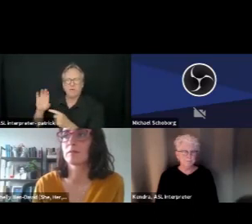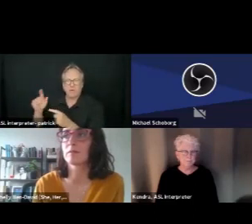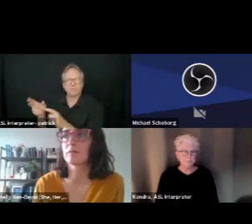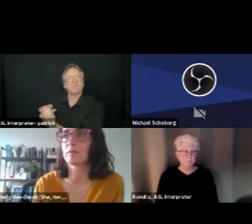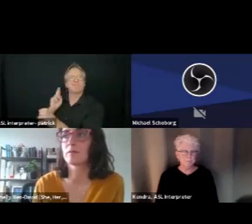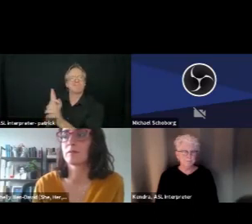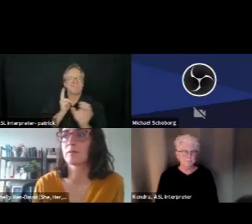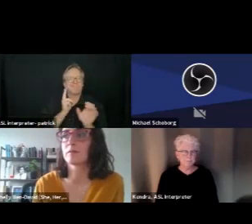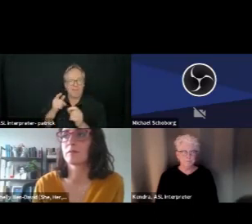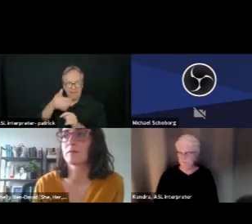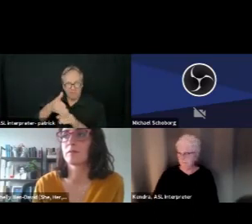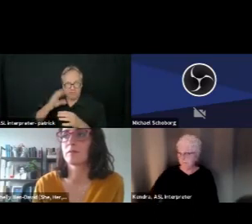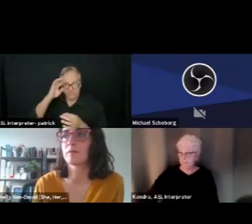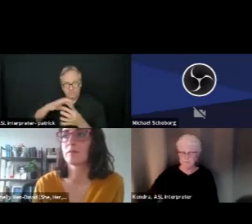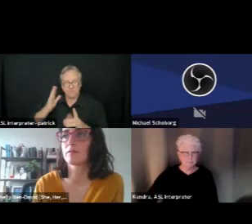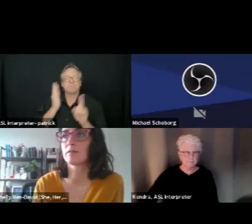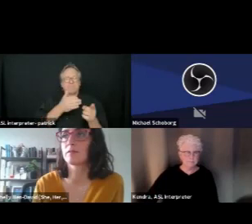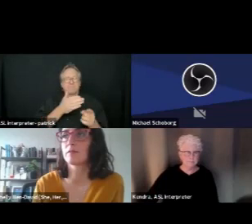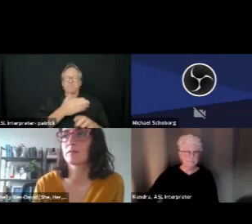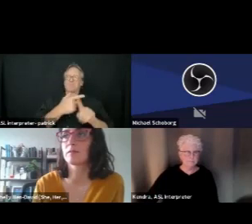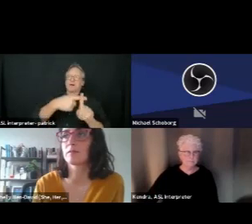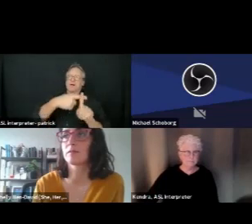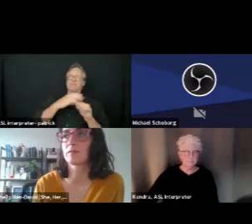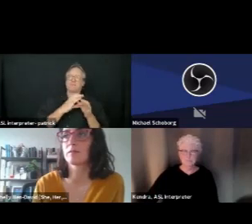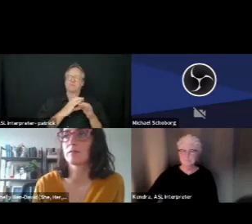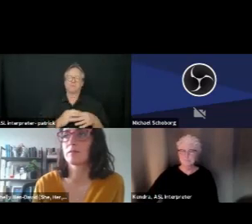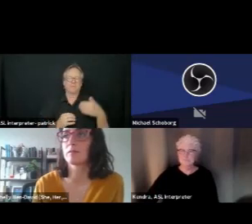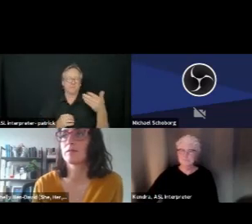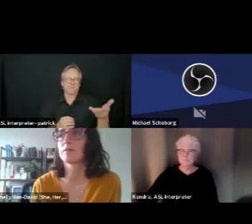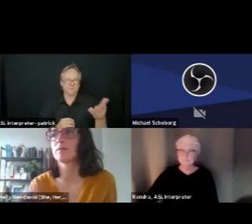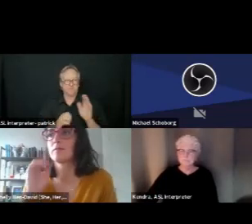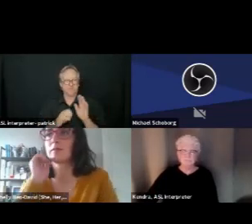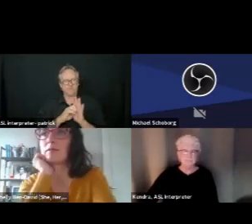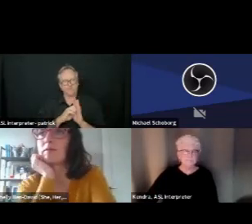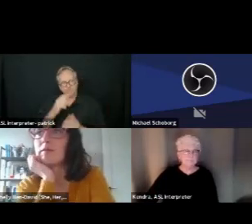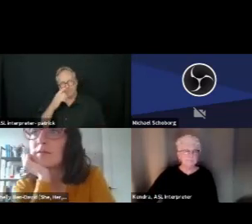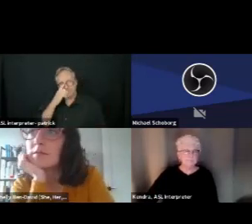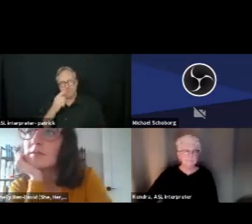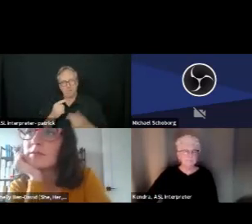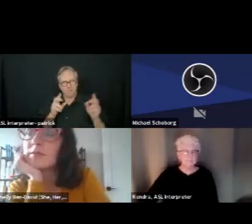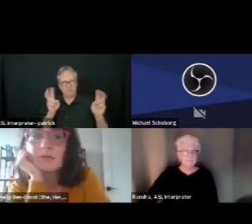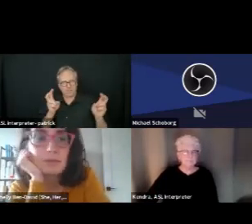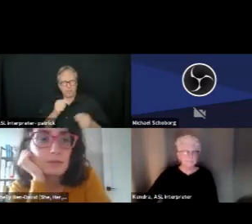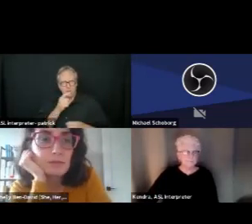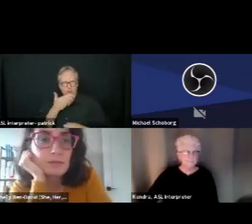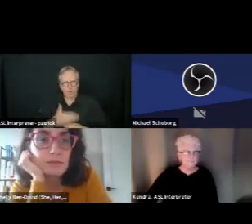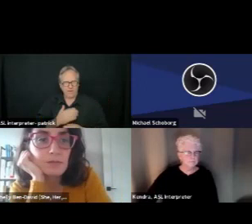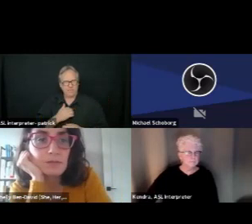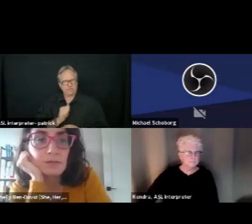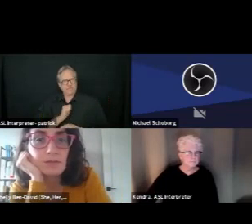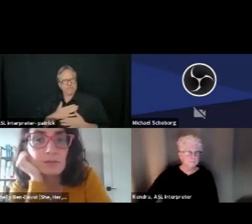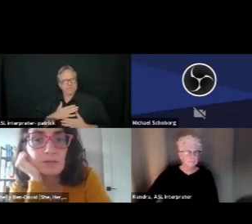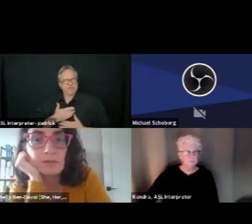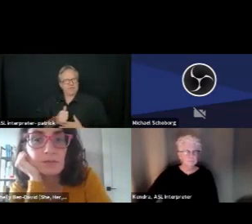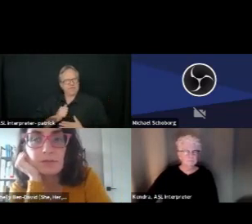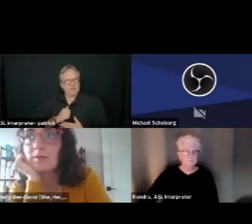illustrating, this post-traumatic growth that people described experiencing. And I think that who I am and my sense of self right now is somebody